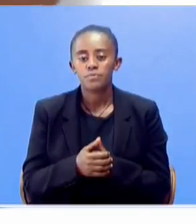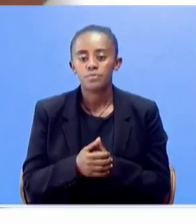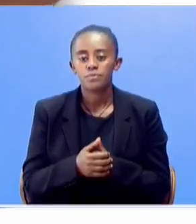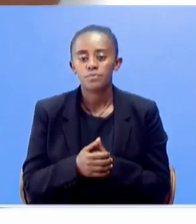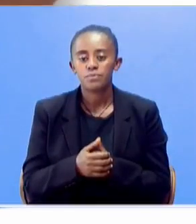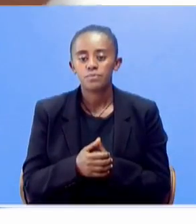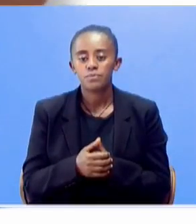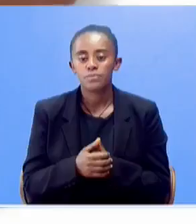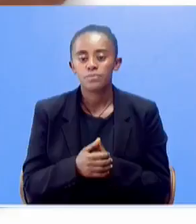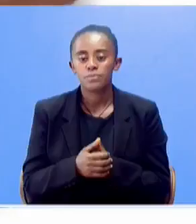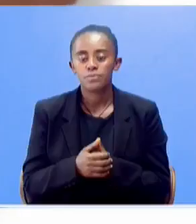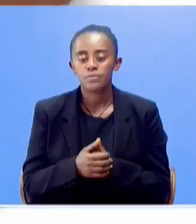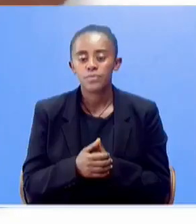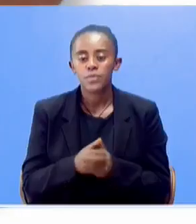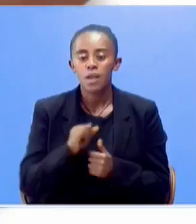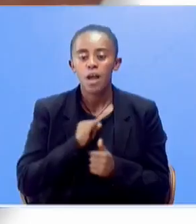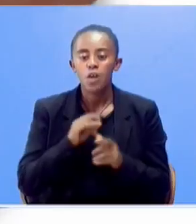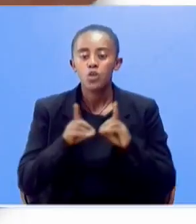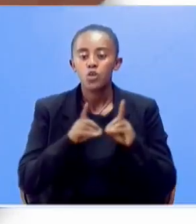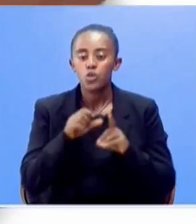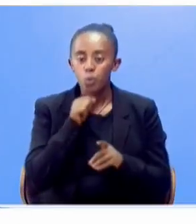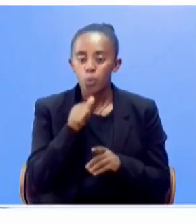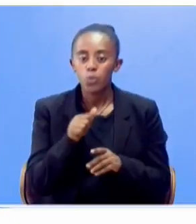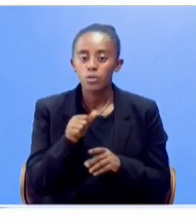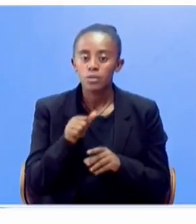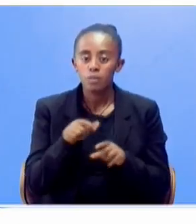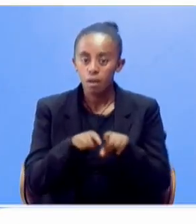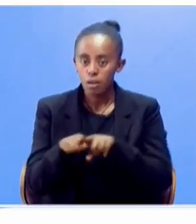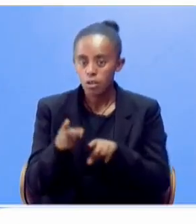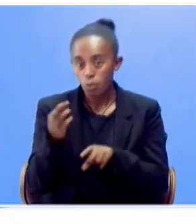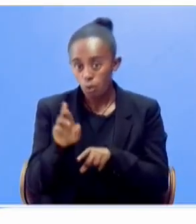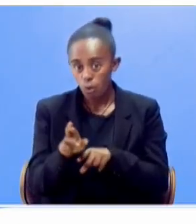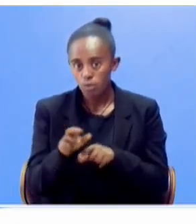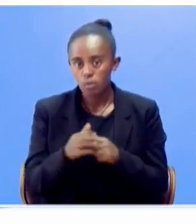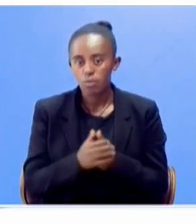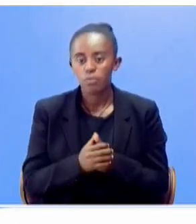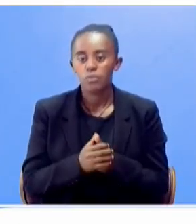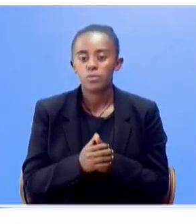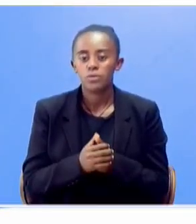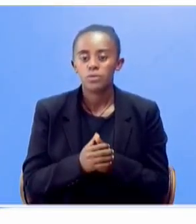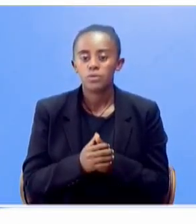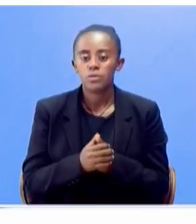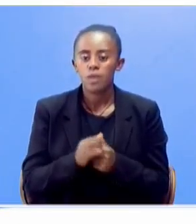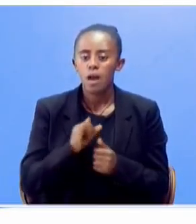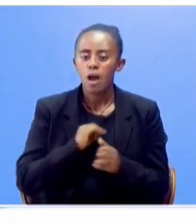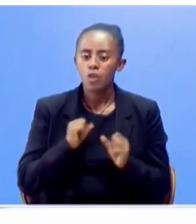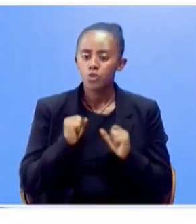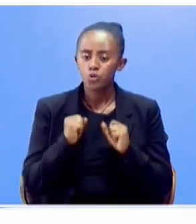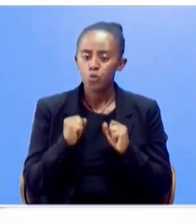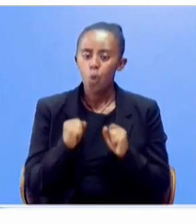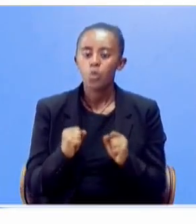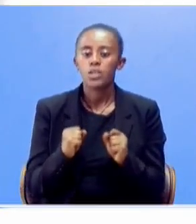I don't agree. Yes? Or, I strongly